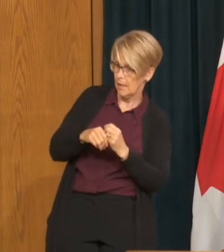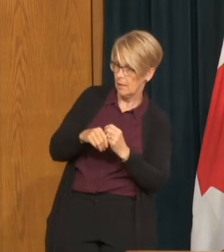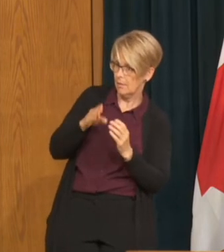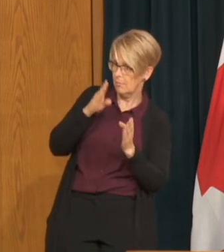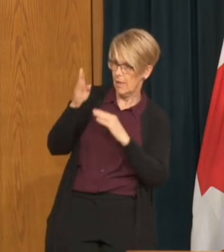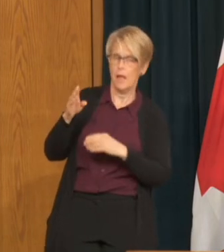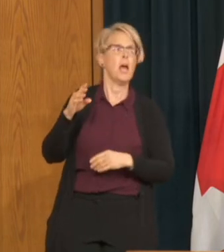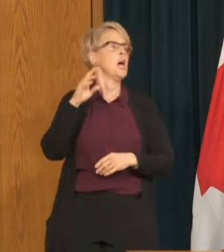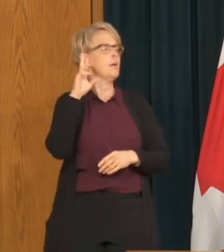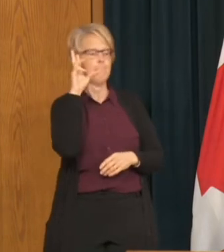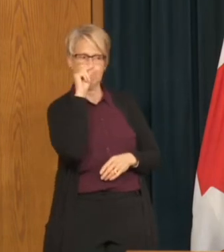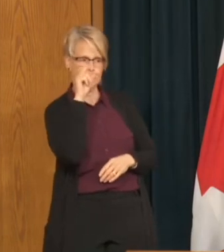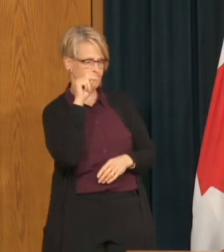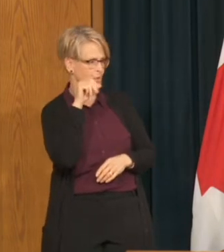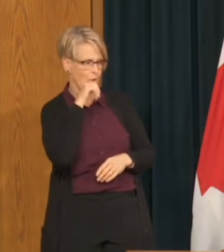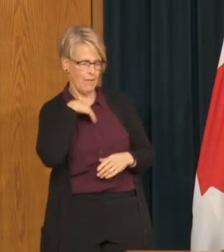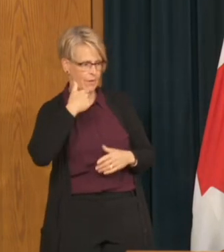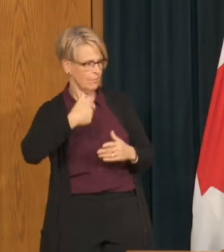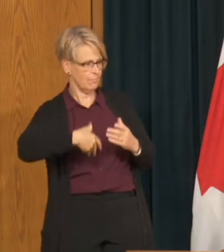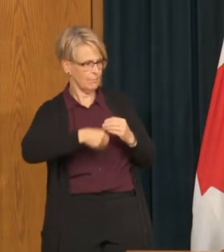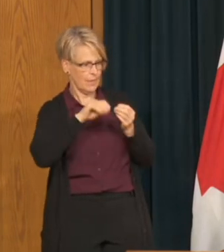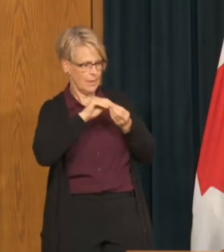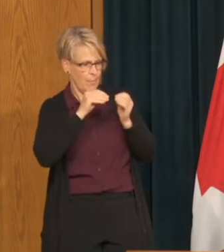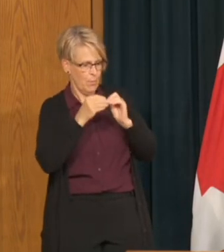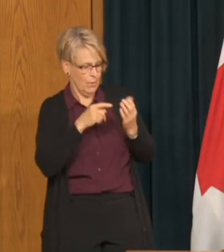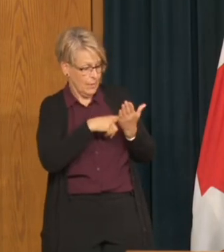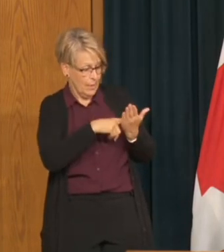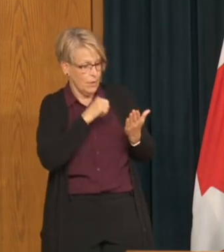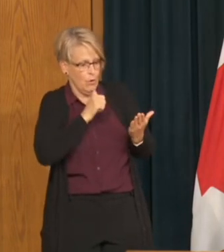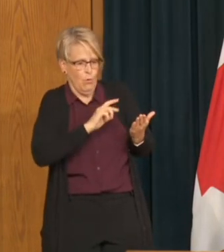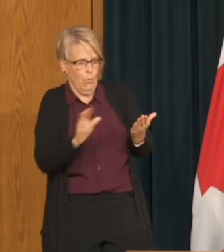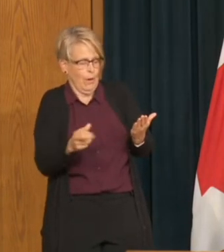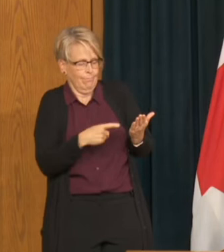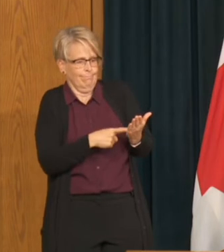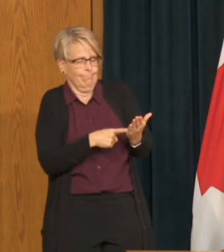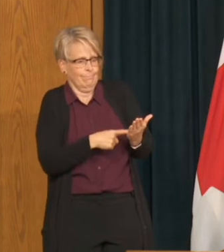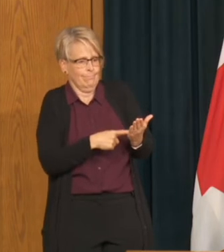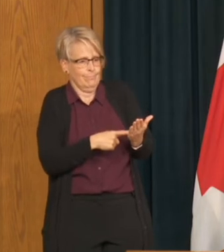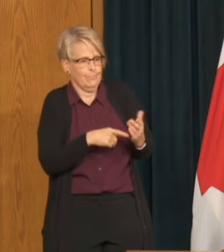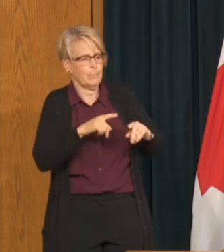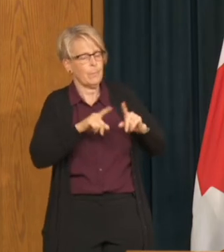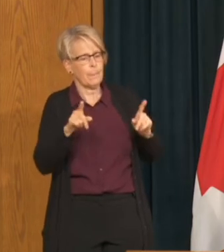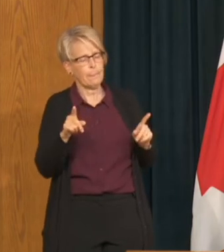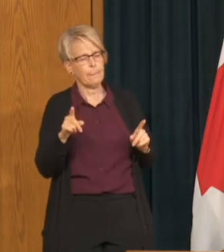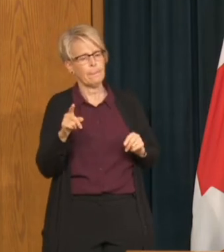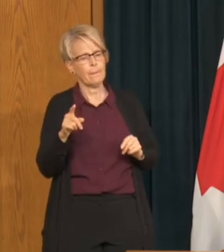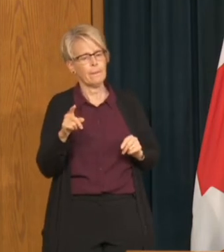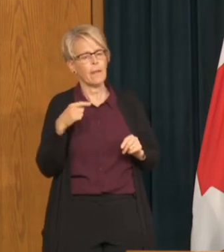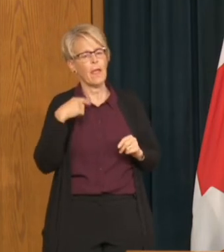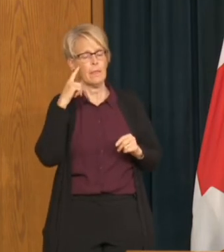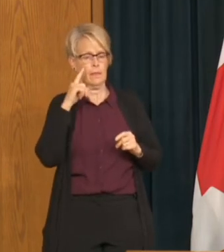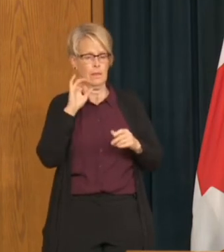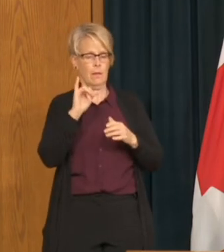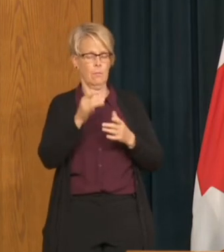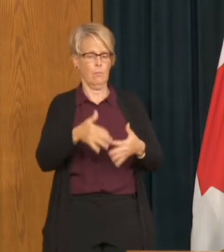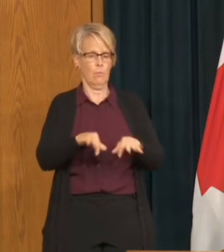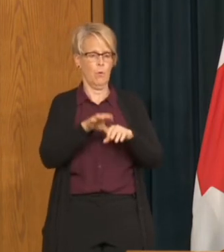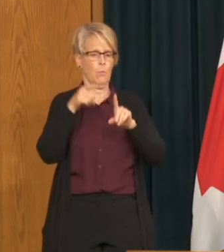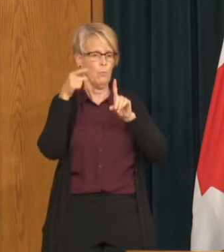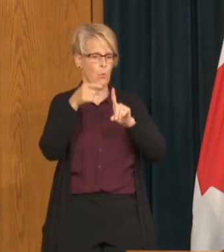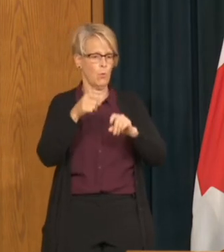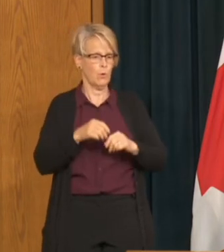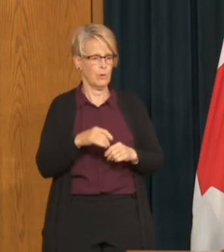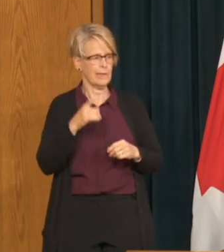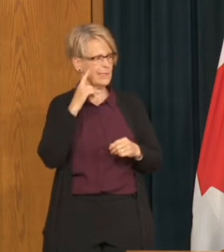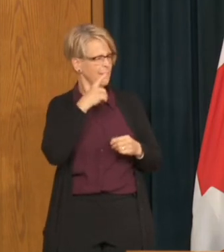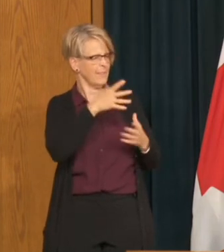Unfortunately, I don't have, it's Rashad Hansia. I don't have the numbers handy either. But I think the important points, and I think they've been